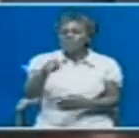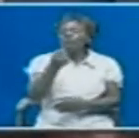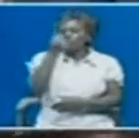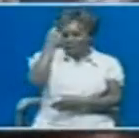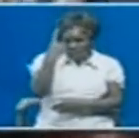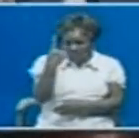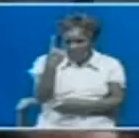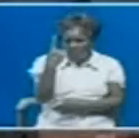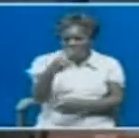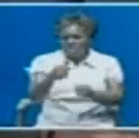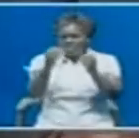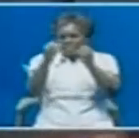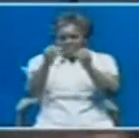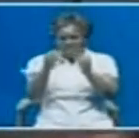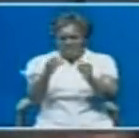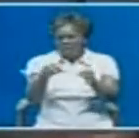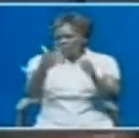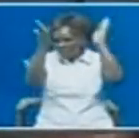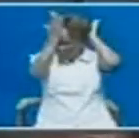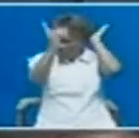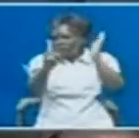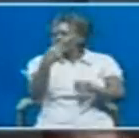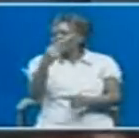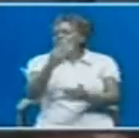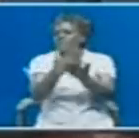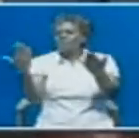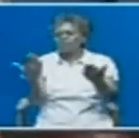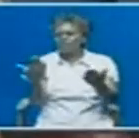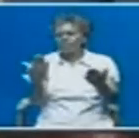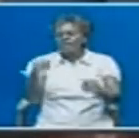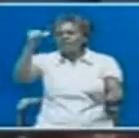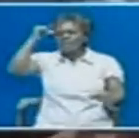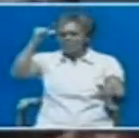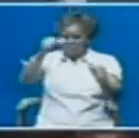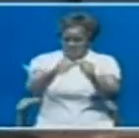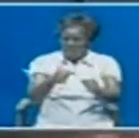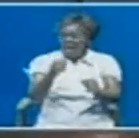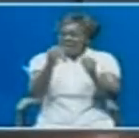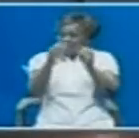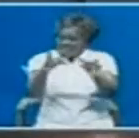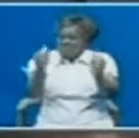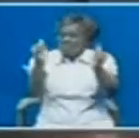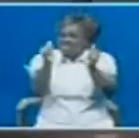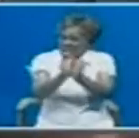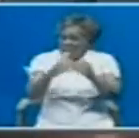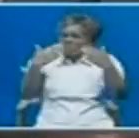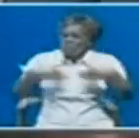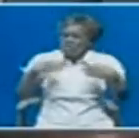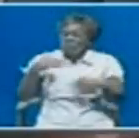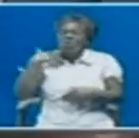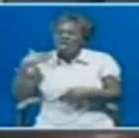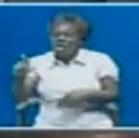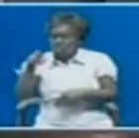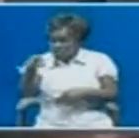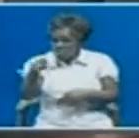that if that Bishop David Moridi says something, just remember, if 10 people hate you, there are still 6